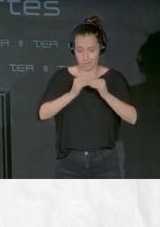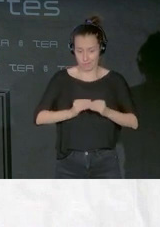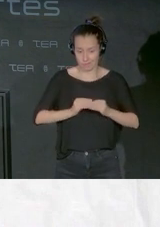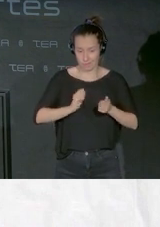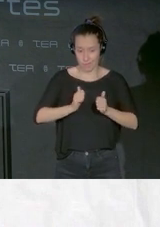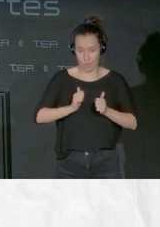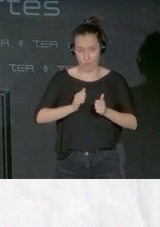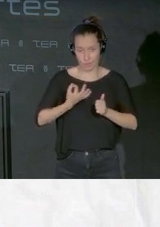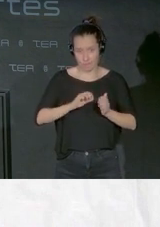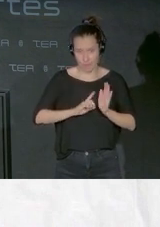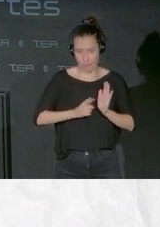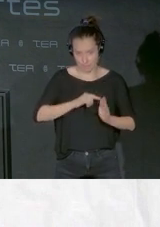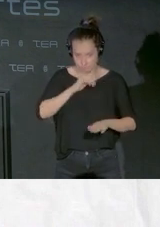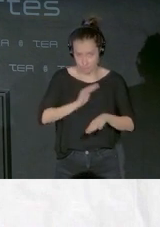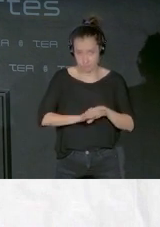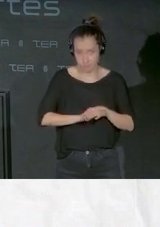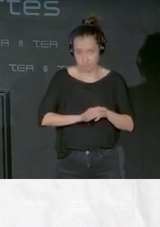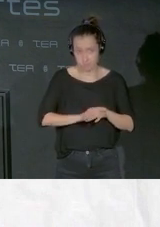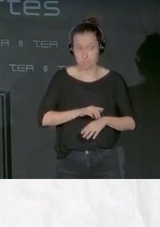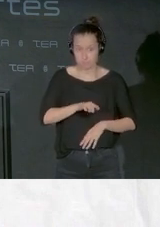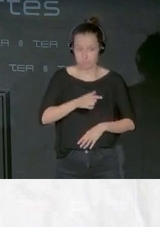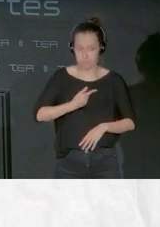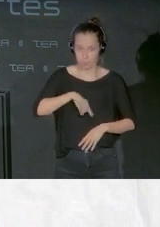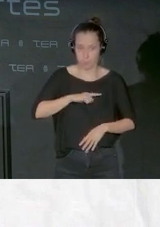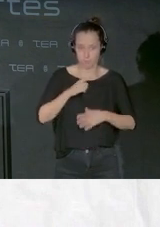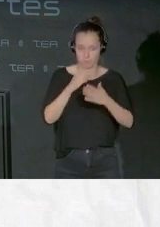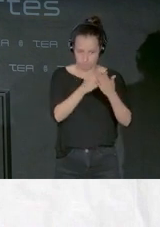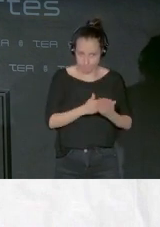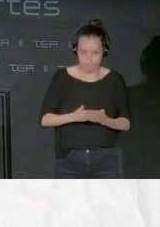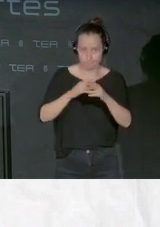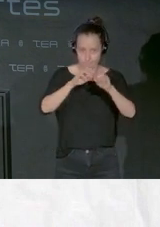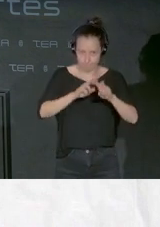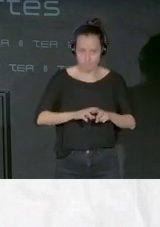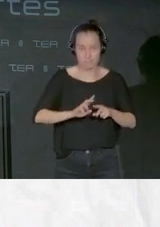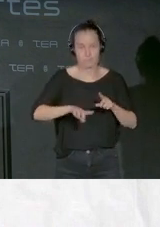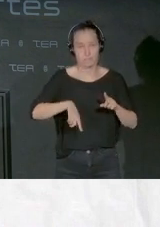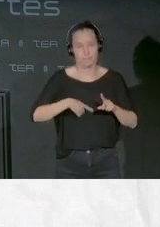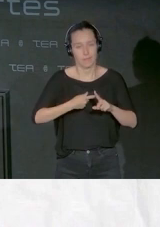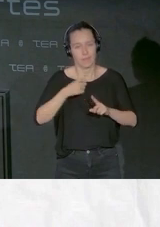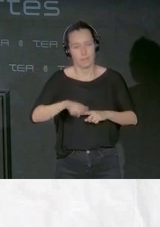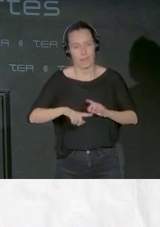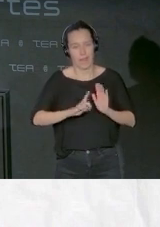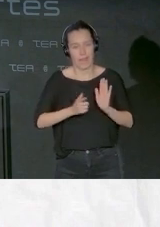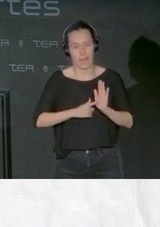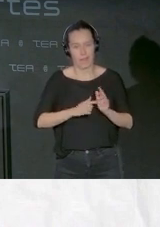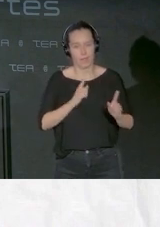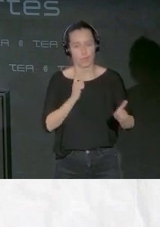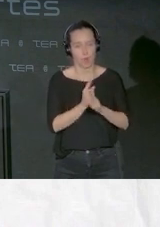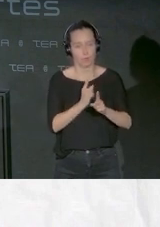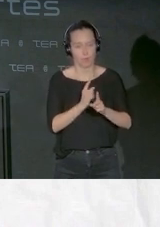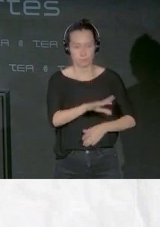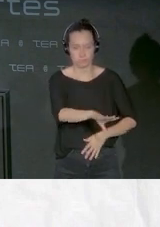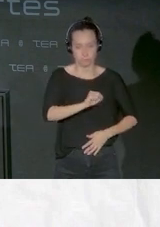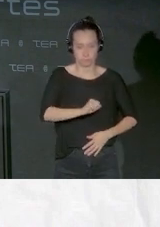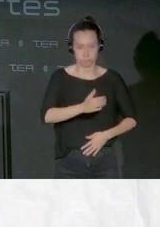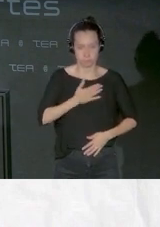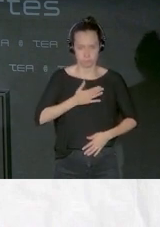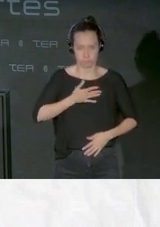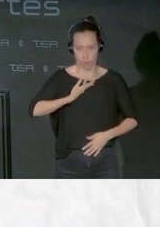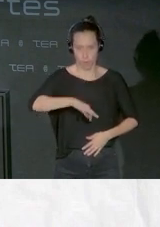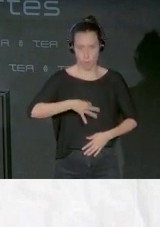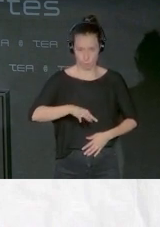law. So we mentioned the Microsoft and Activision Blizzard merger, acquisition, sorry. We also looked at